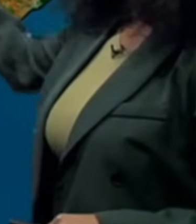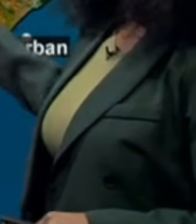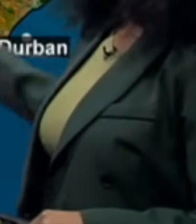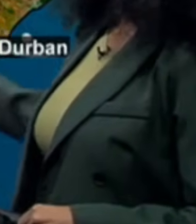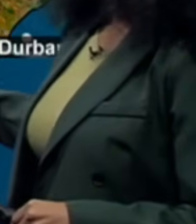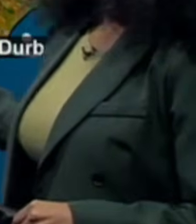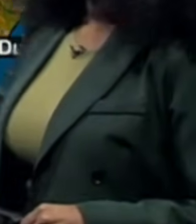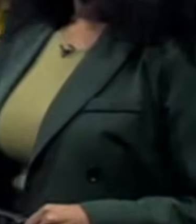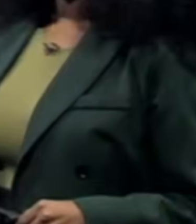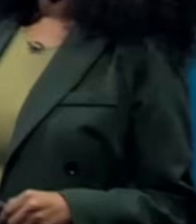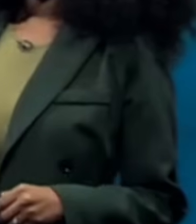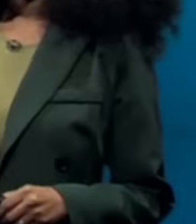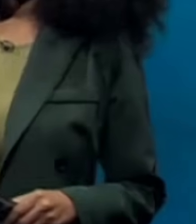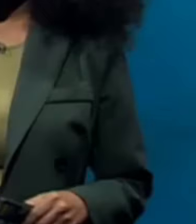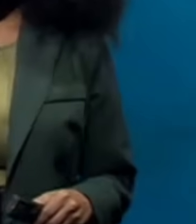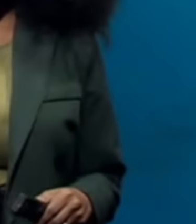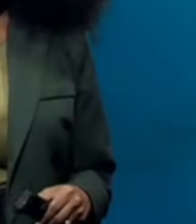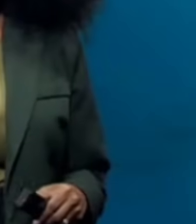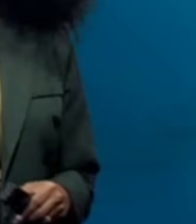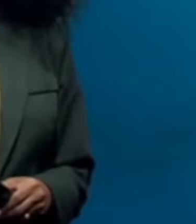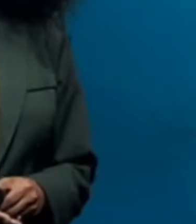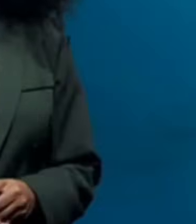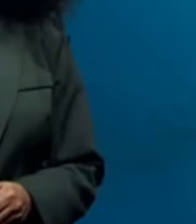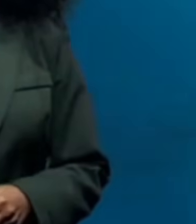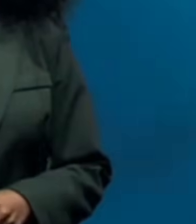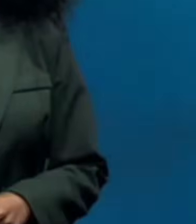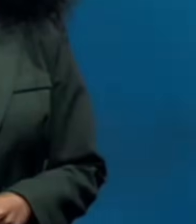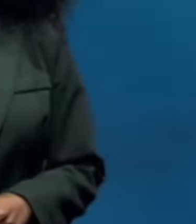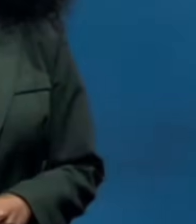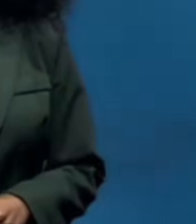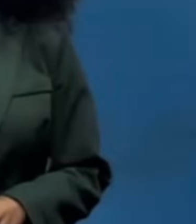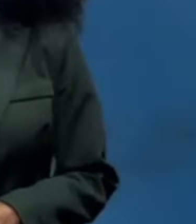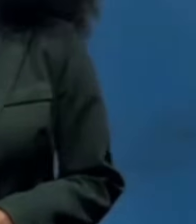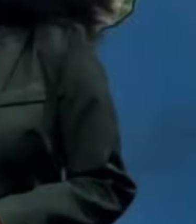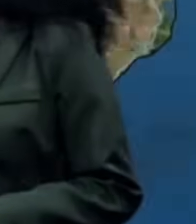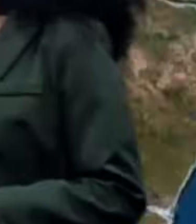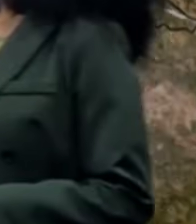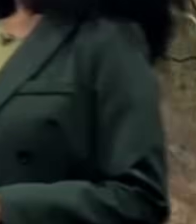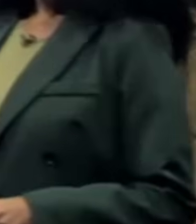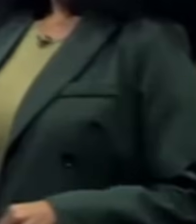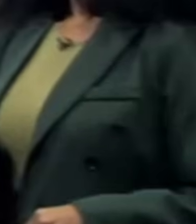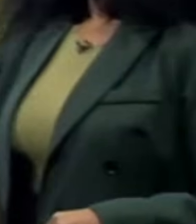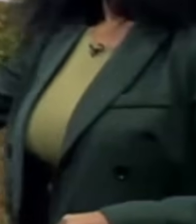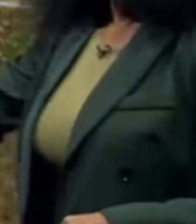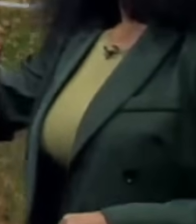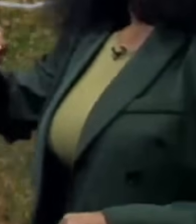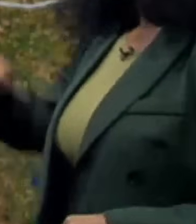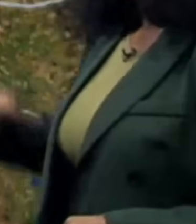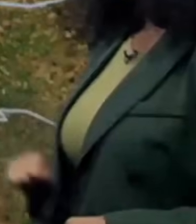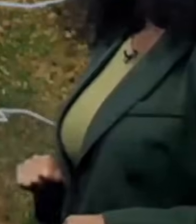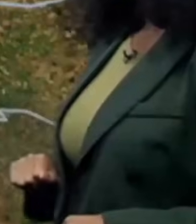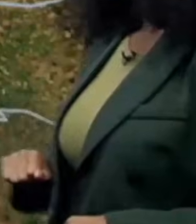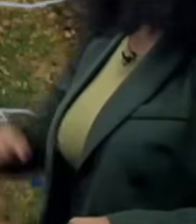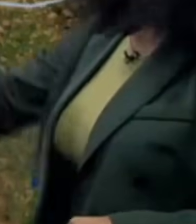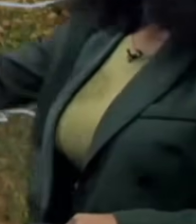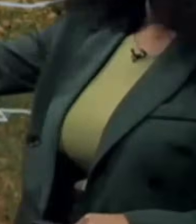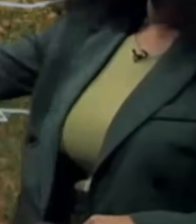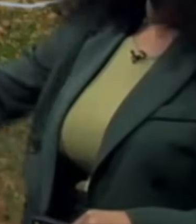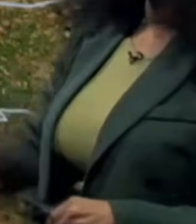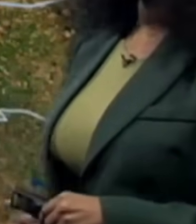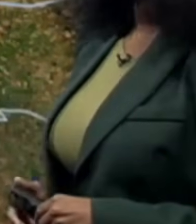naga bo tla nna le gone go apoga fa re lebella go bophirima jwa naga go tla nna le gone go nna le melelo ya naga fa re lebella di-temperature tsa rona Gauteng fa re